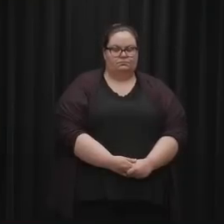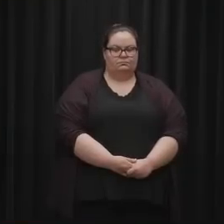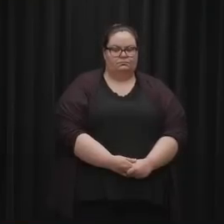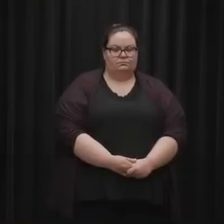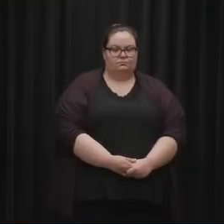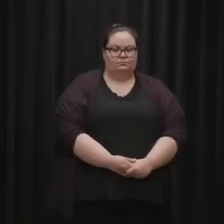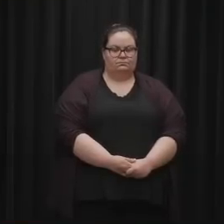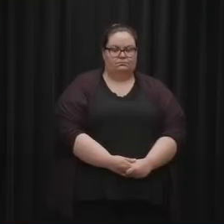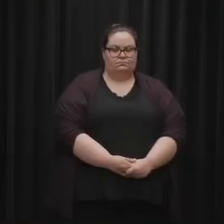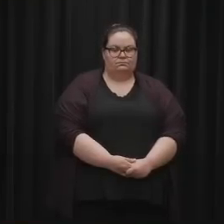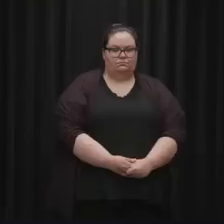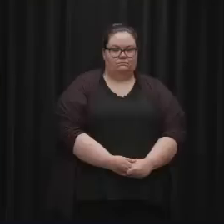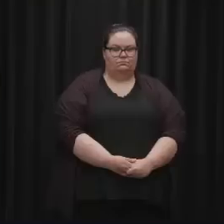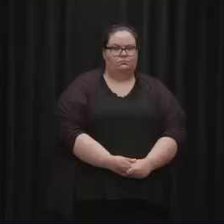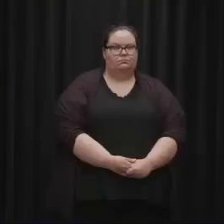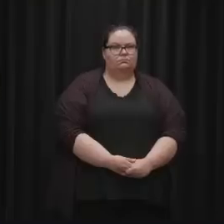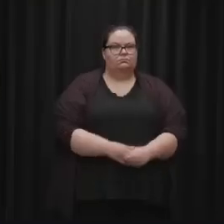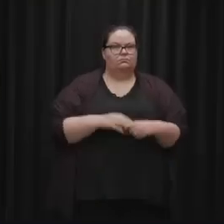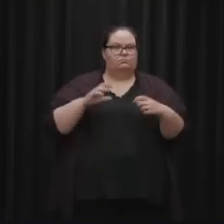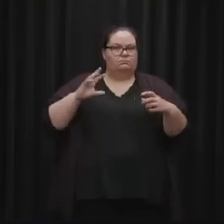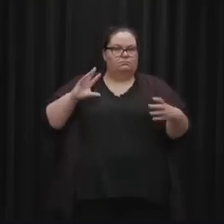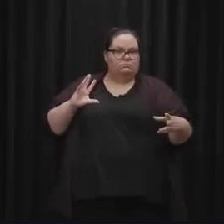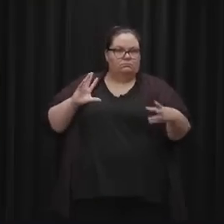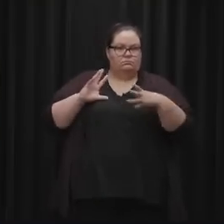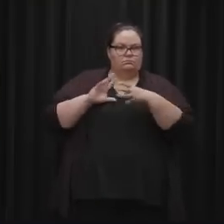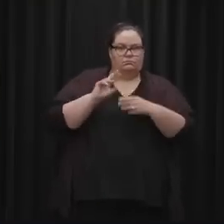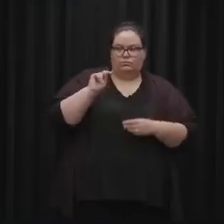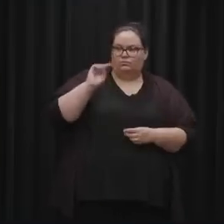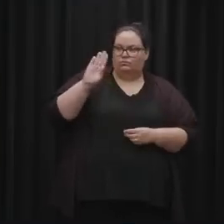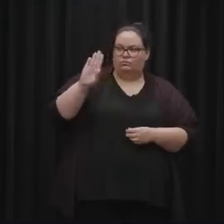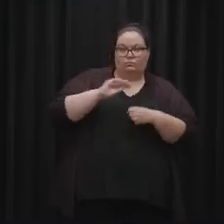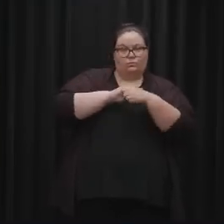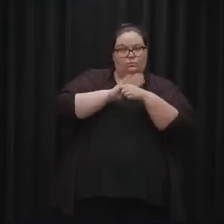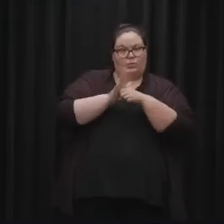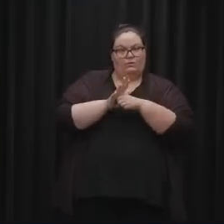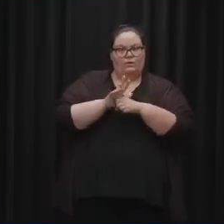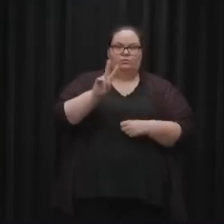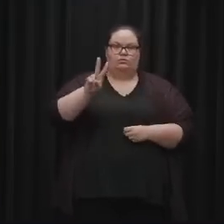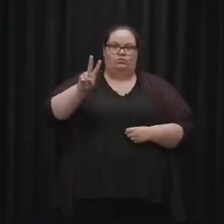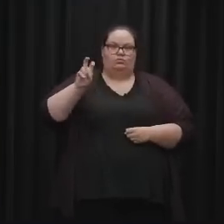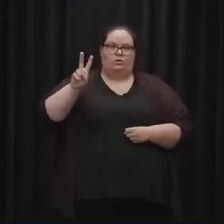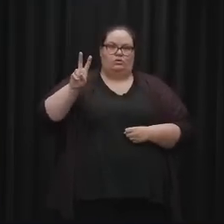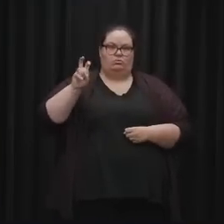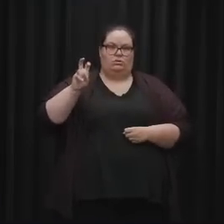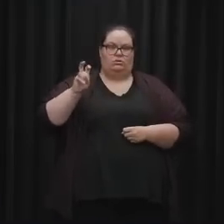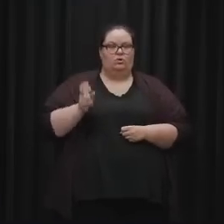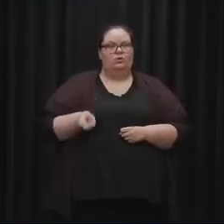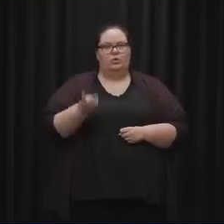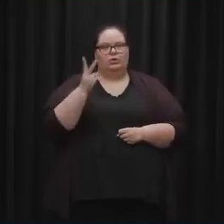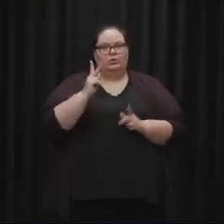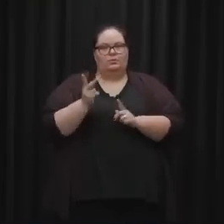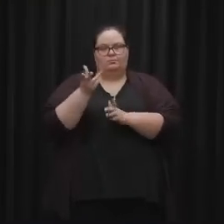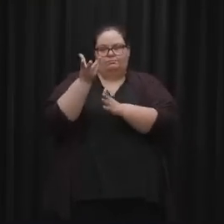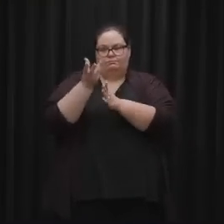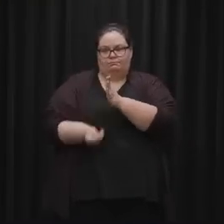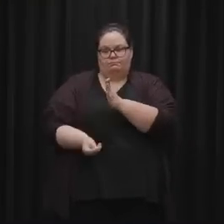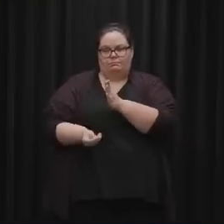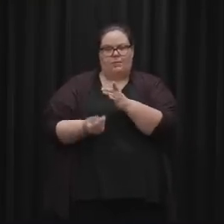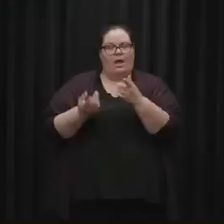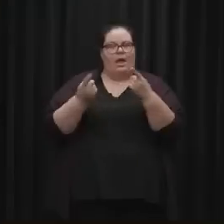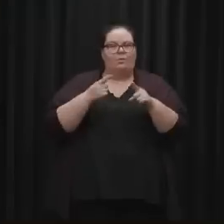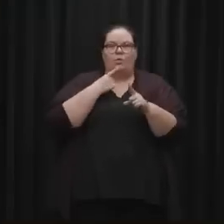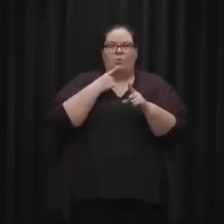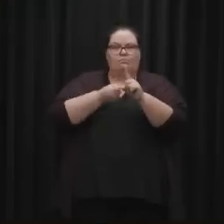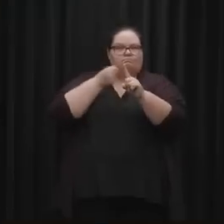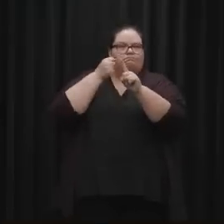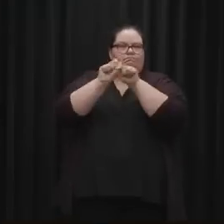But we can't be complacent. confirmed cases to date and 2 deaths. We have had 1 significant regional outbreak which involved